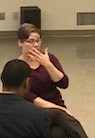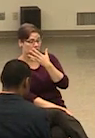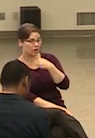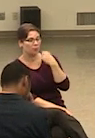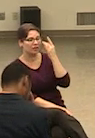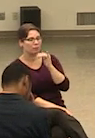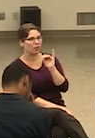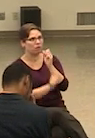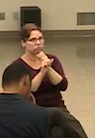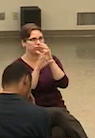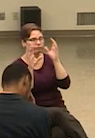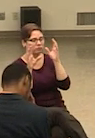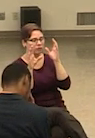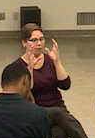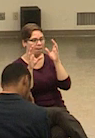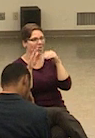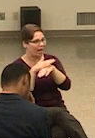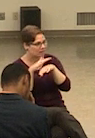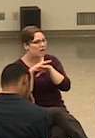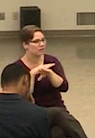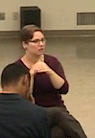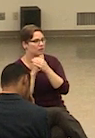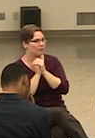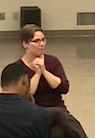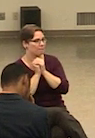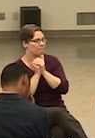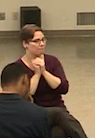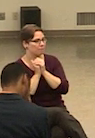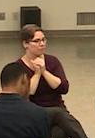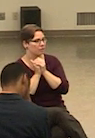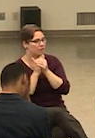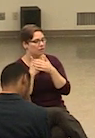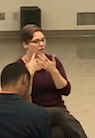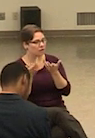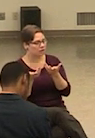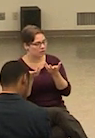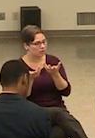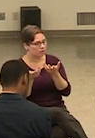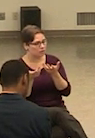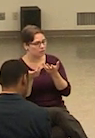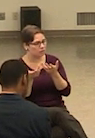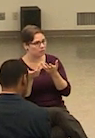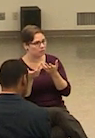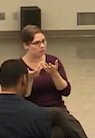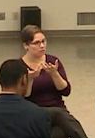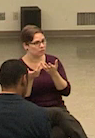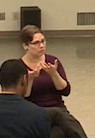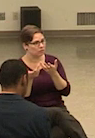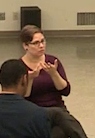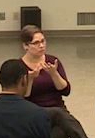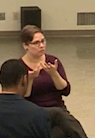like of access and how like and like silence